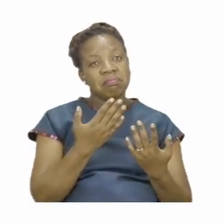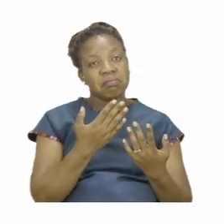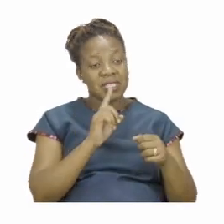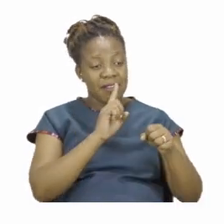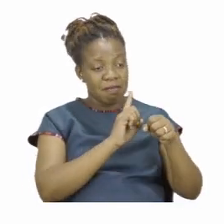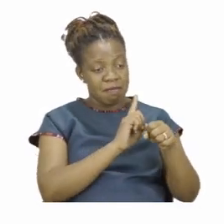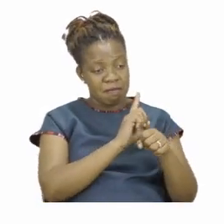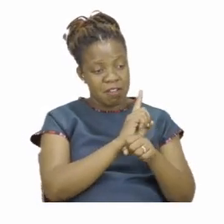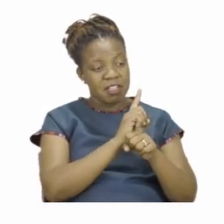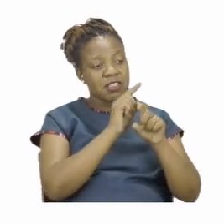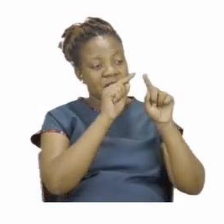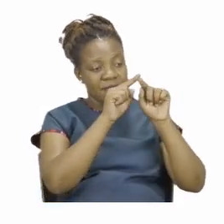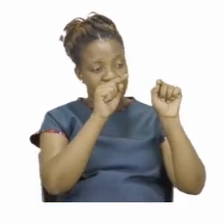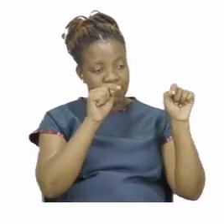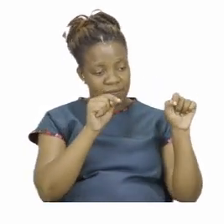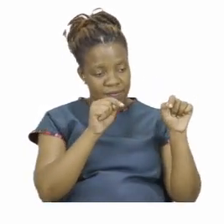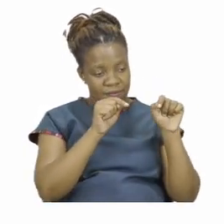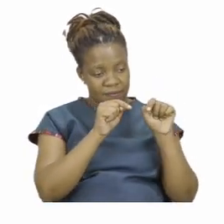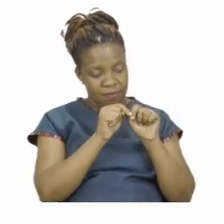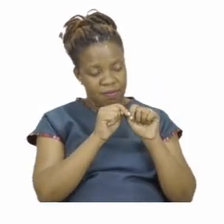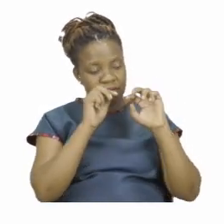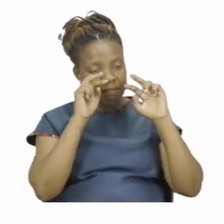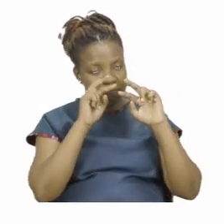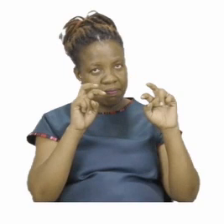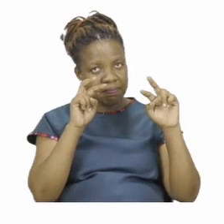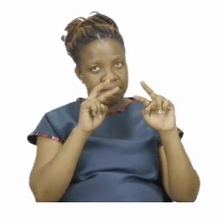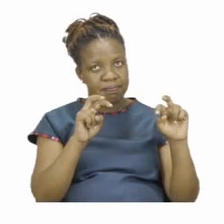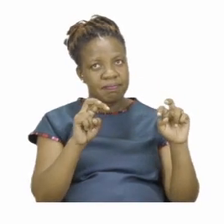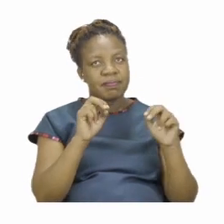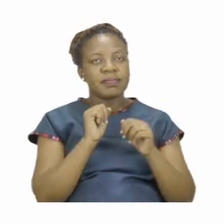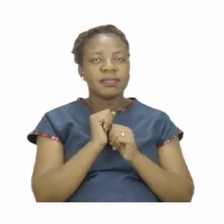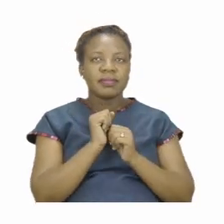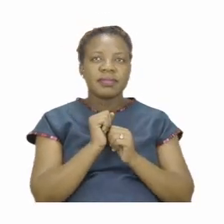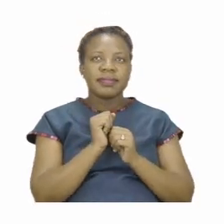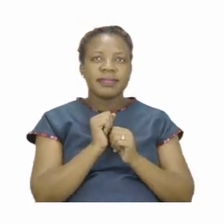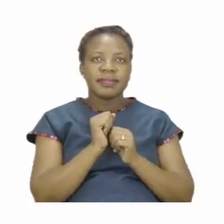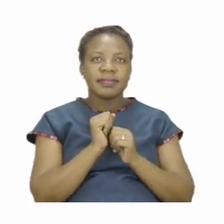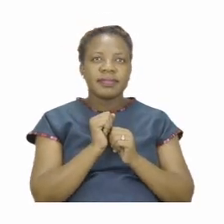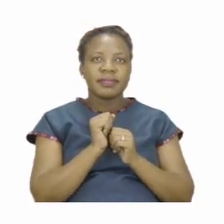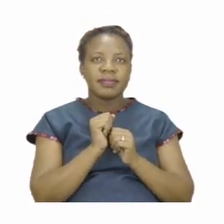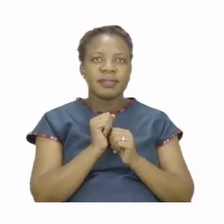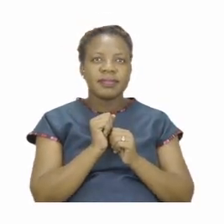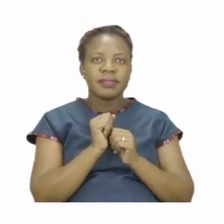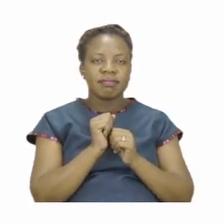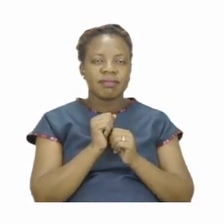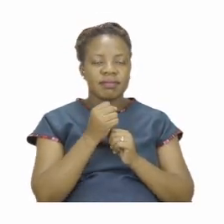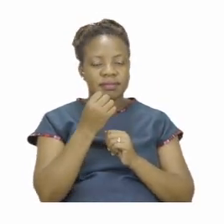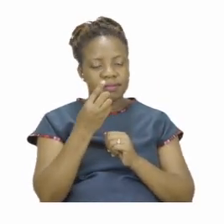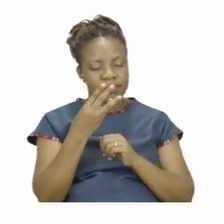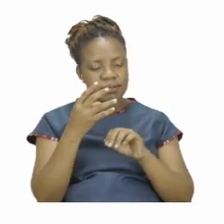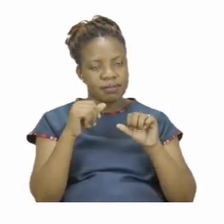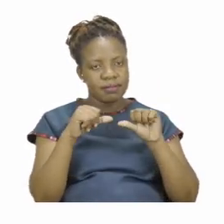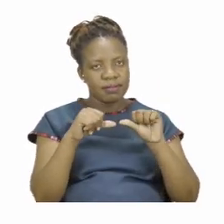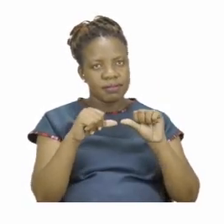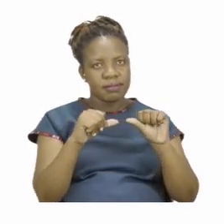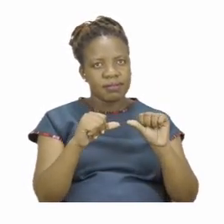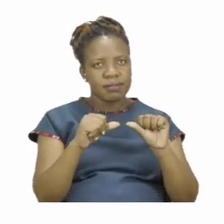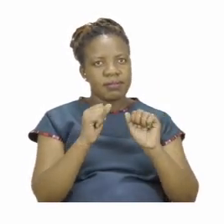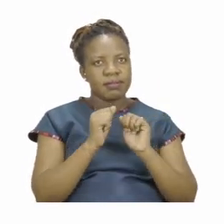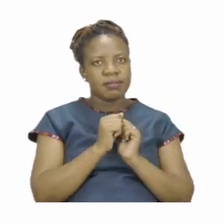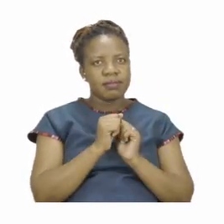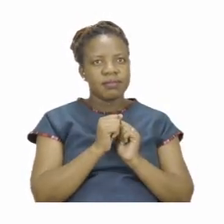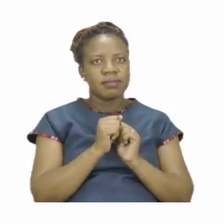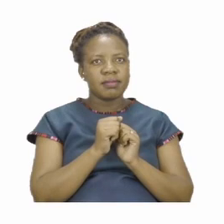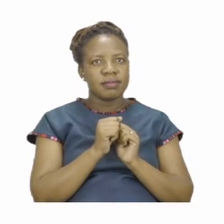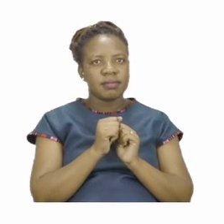the beginning number. And how do we do that, boys and girls? Well, we count on from the last number that we've been